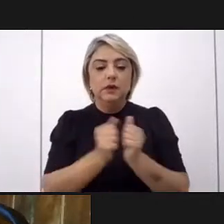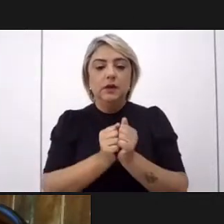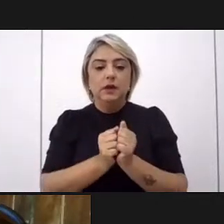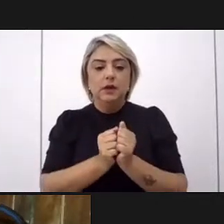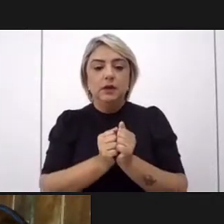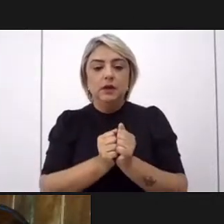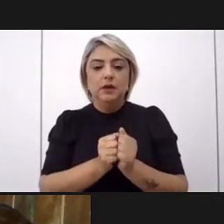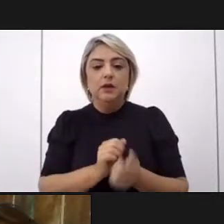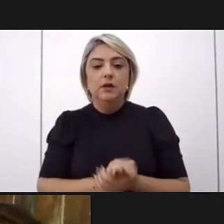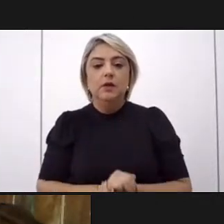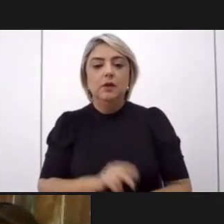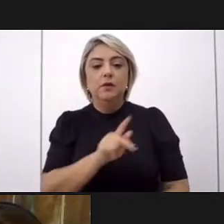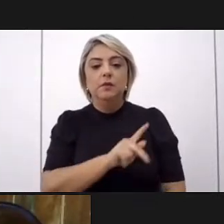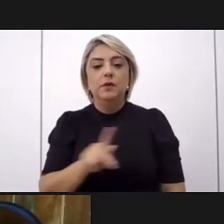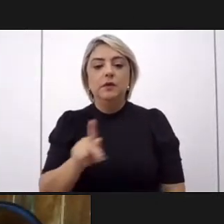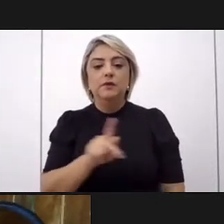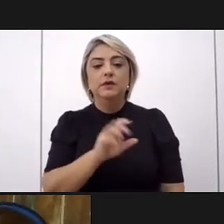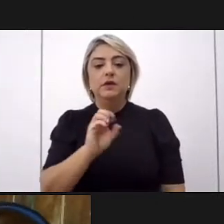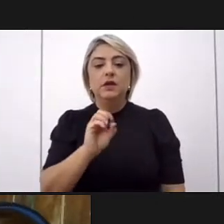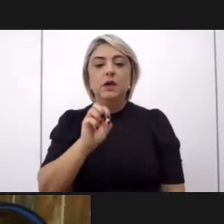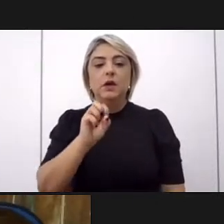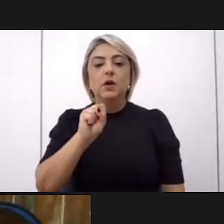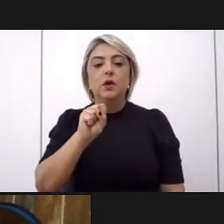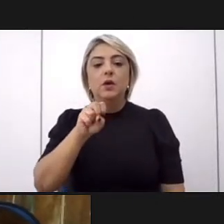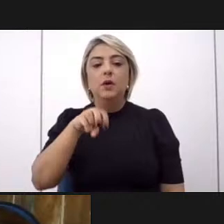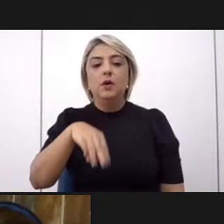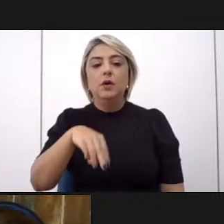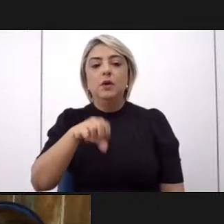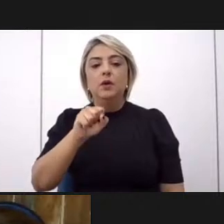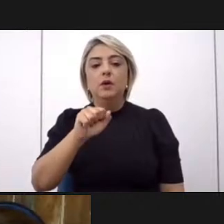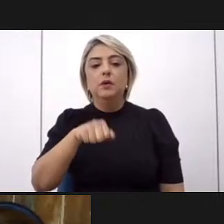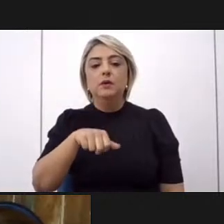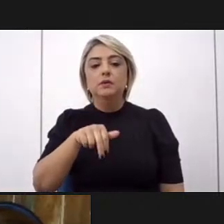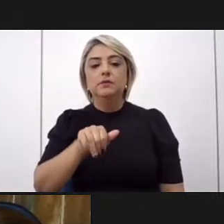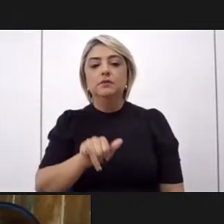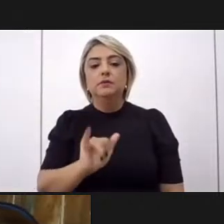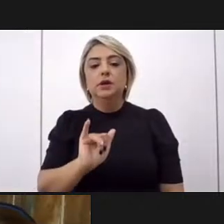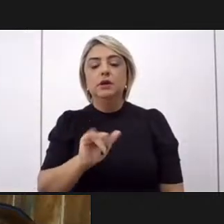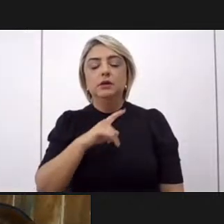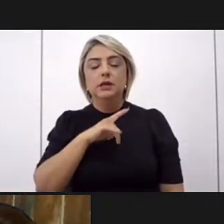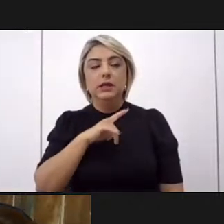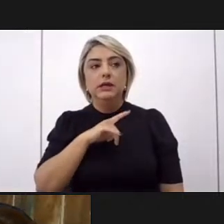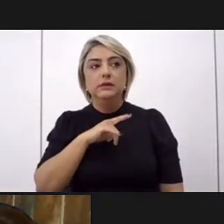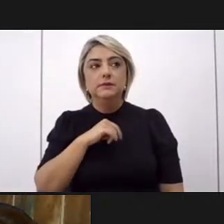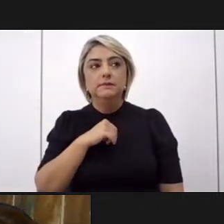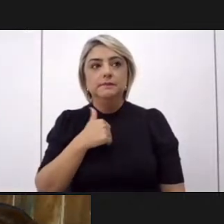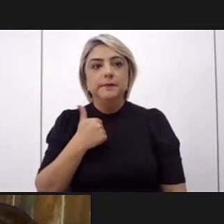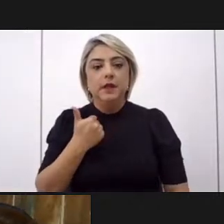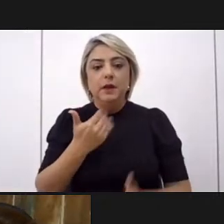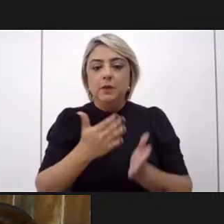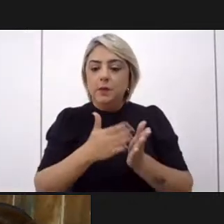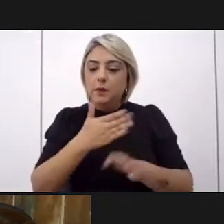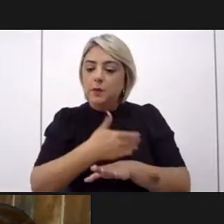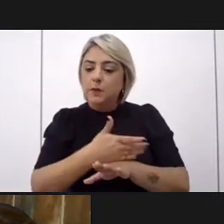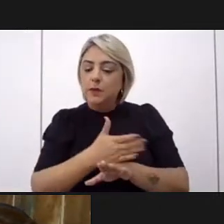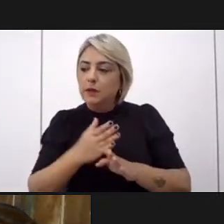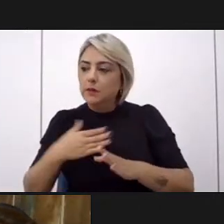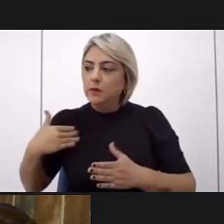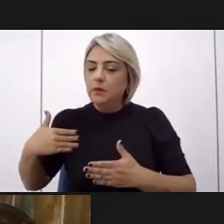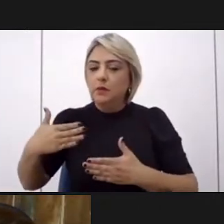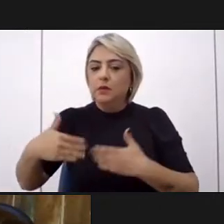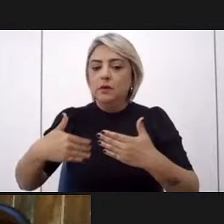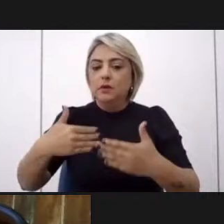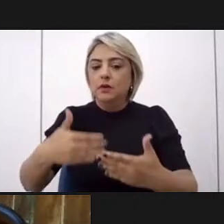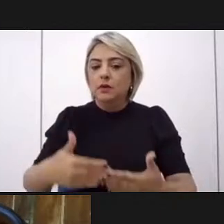Osmany. It's been quite a long time since we started the